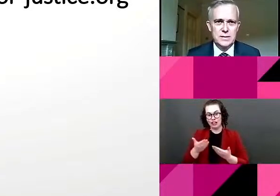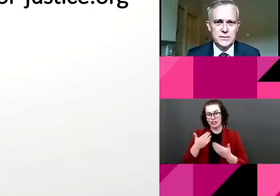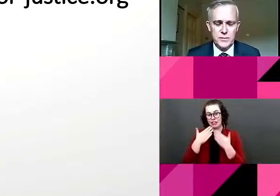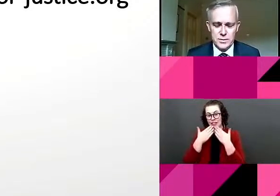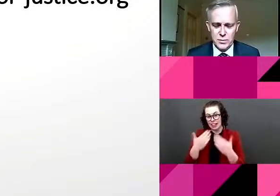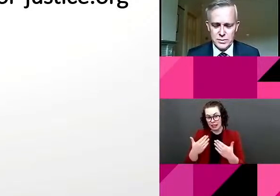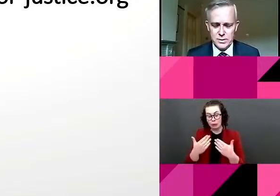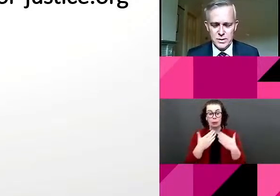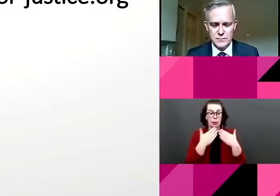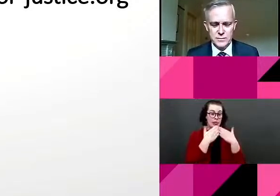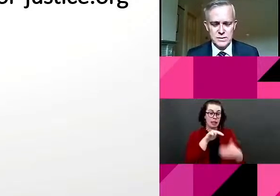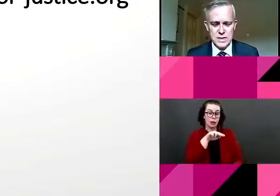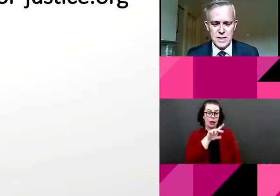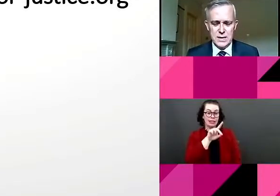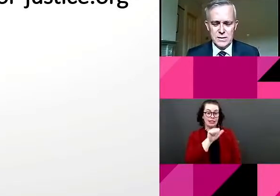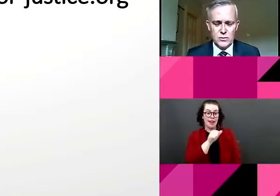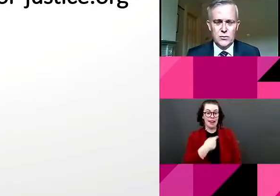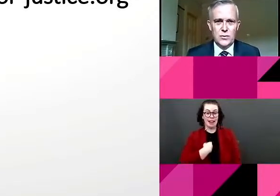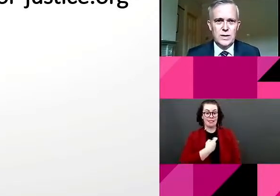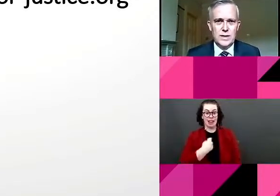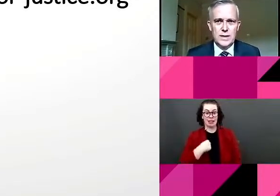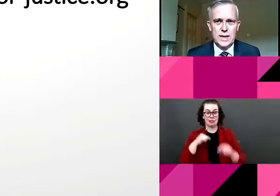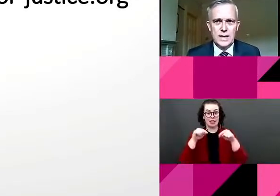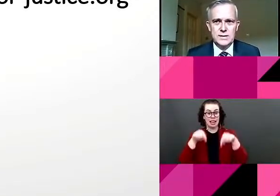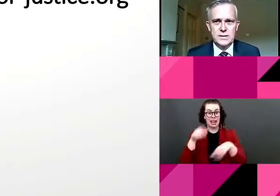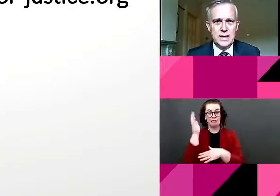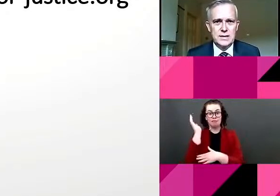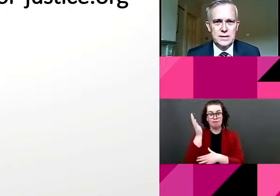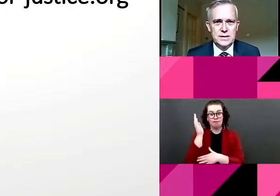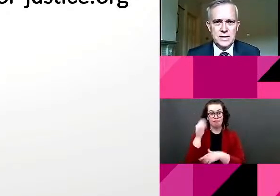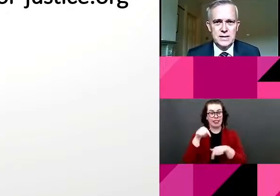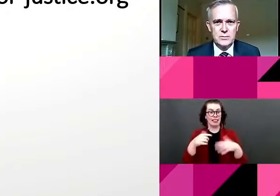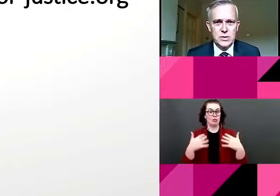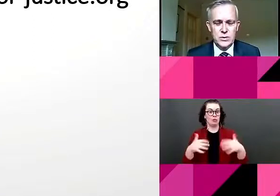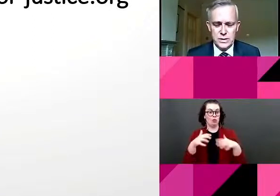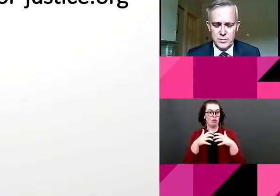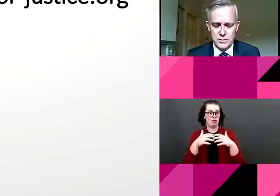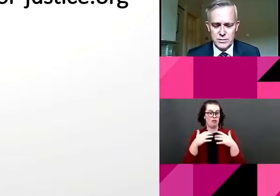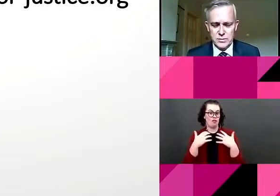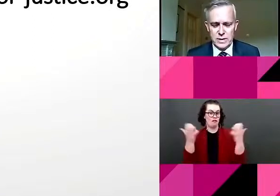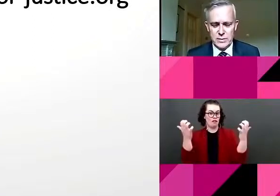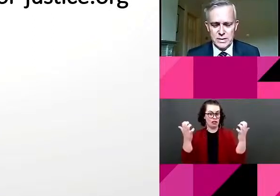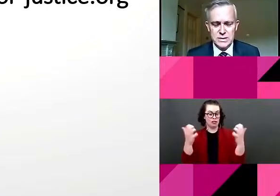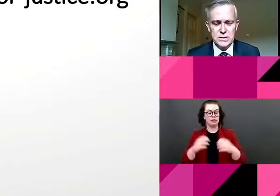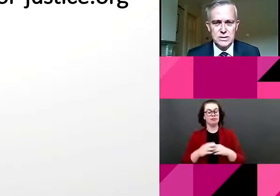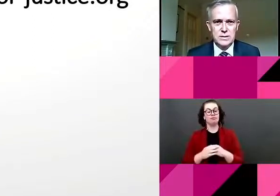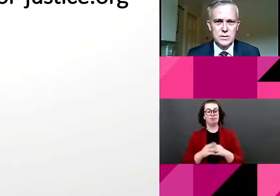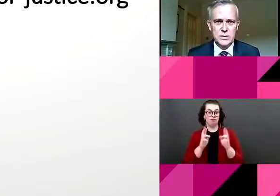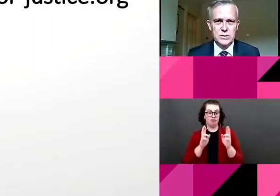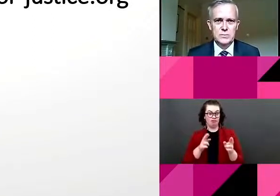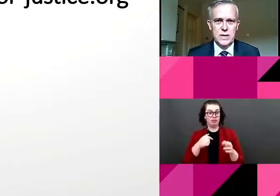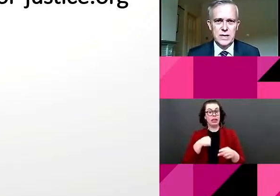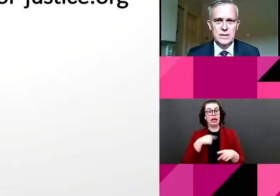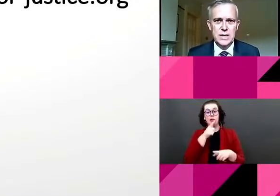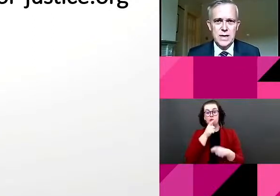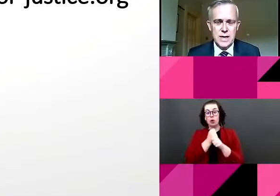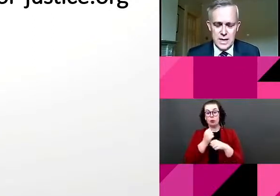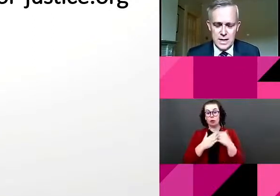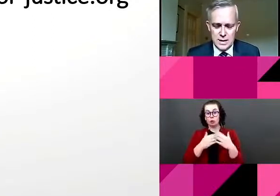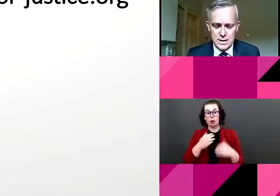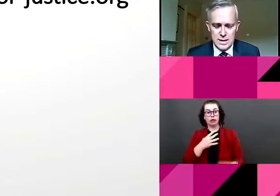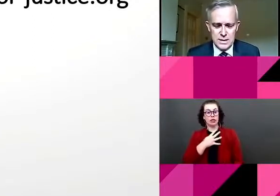speak at this very important conference. So as Aideen has said, I'm talking about the recommendations that the Commission